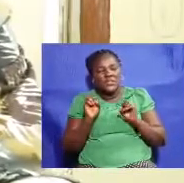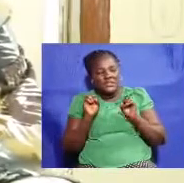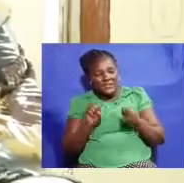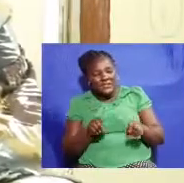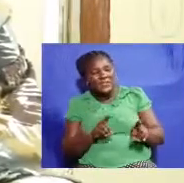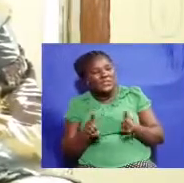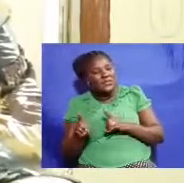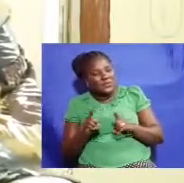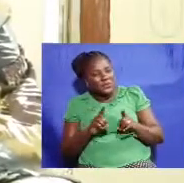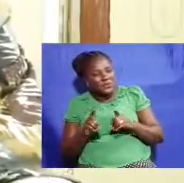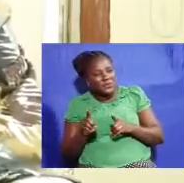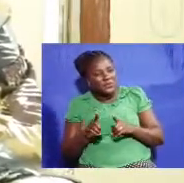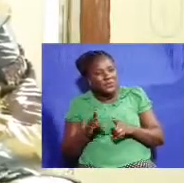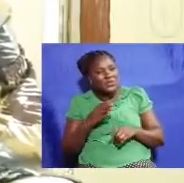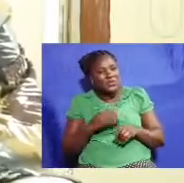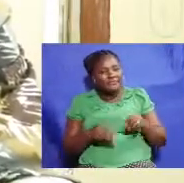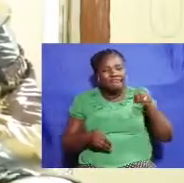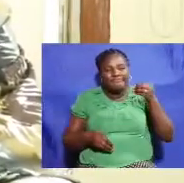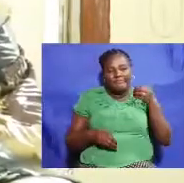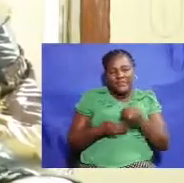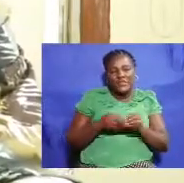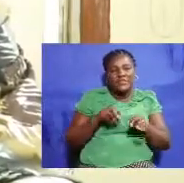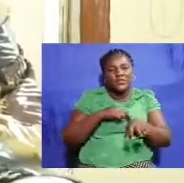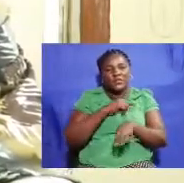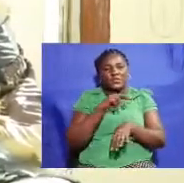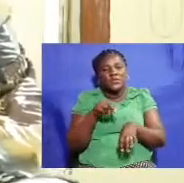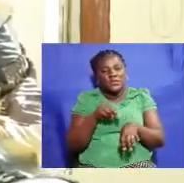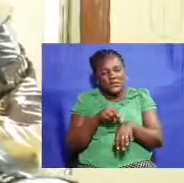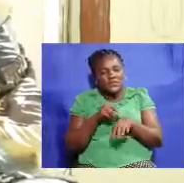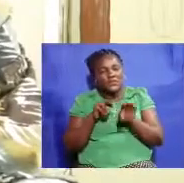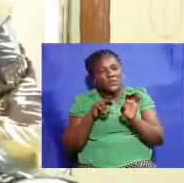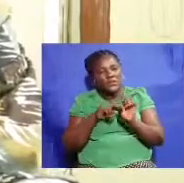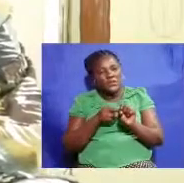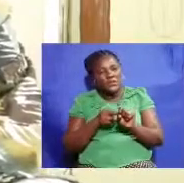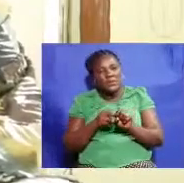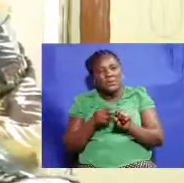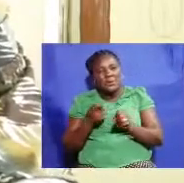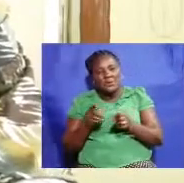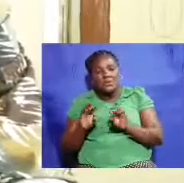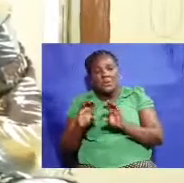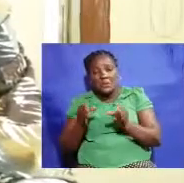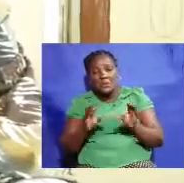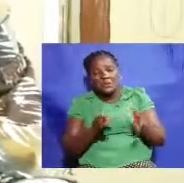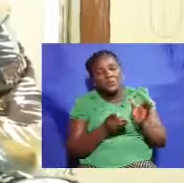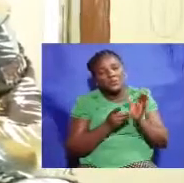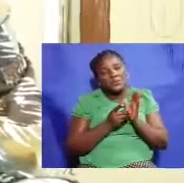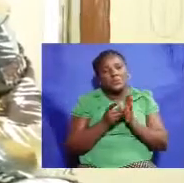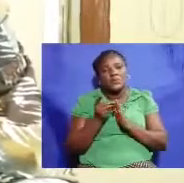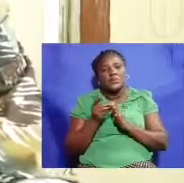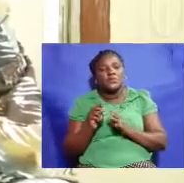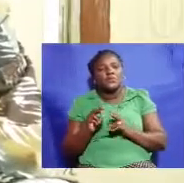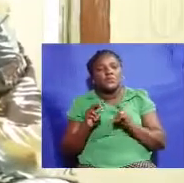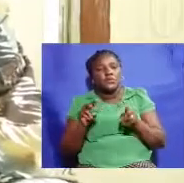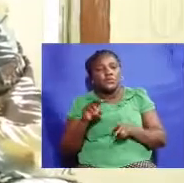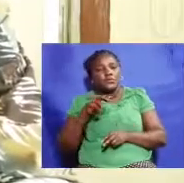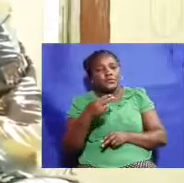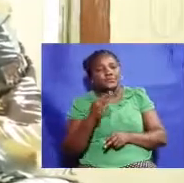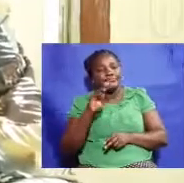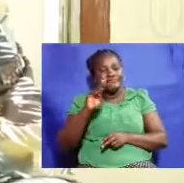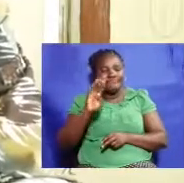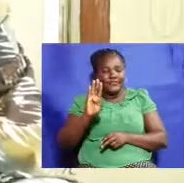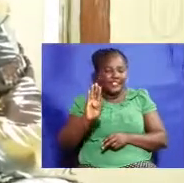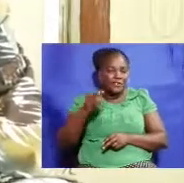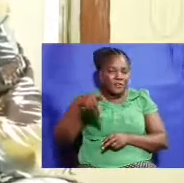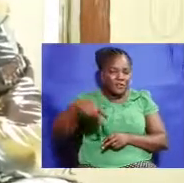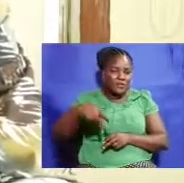who can add on to their national resource and even community development. So H4P organization has been